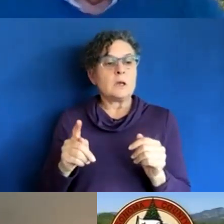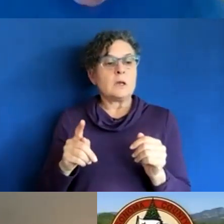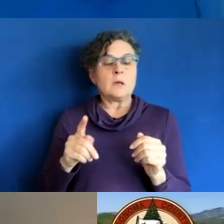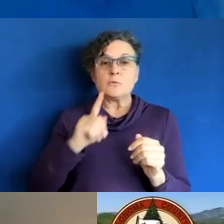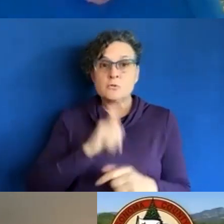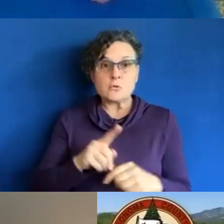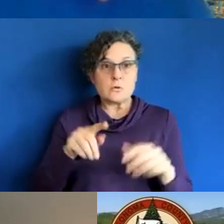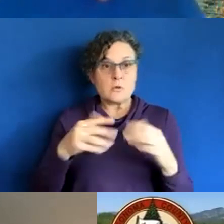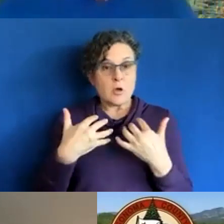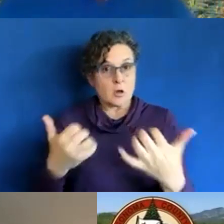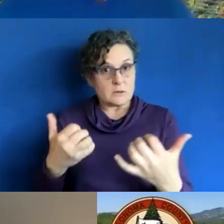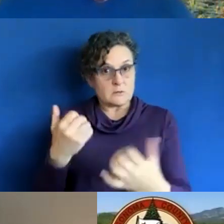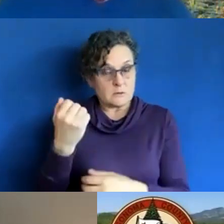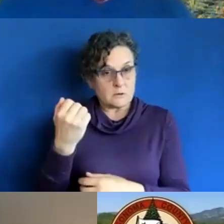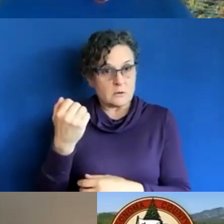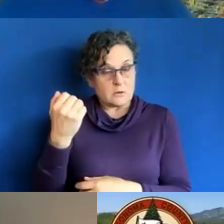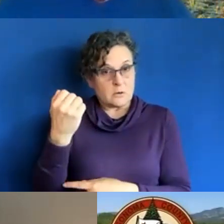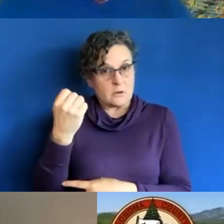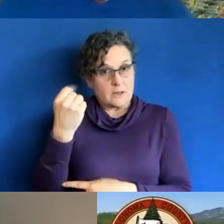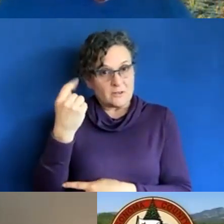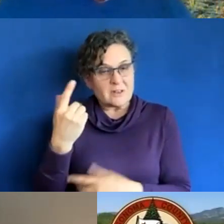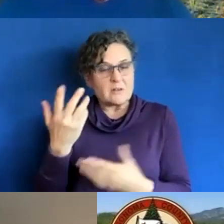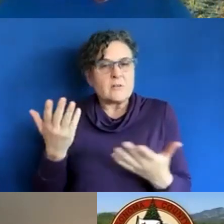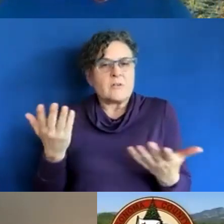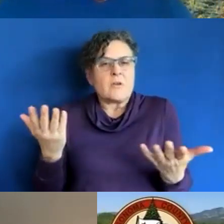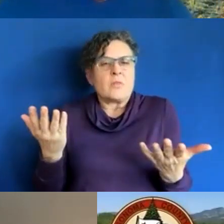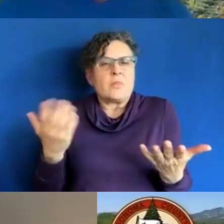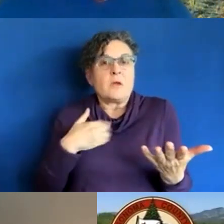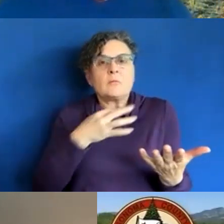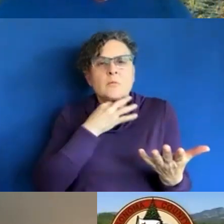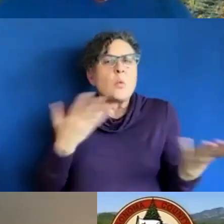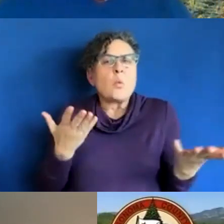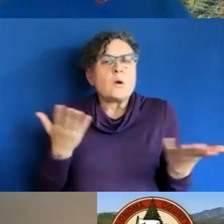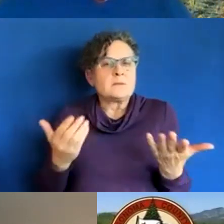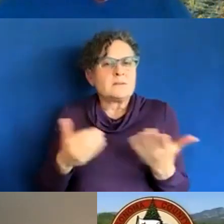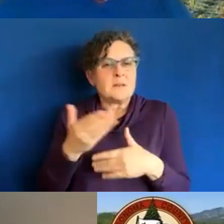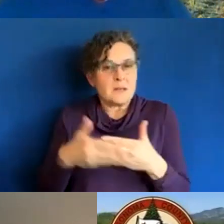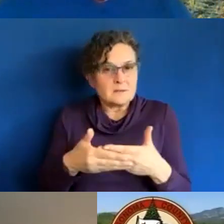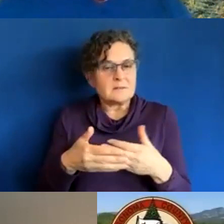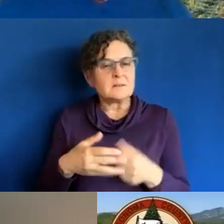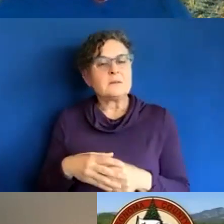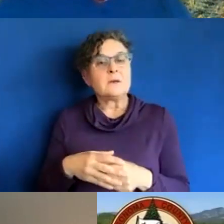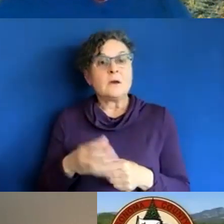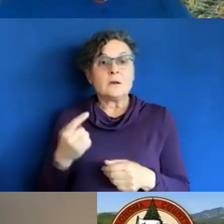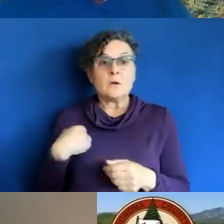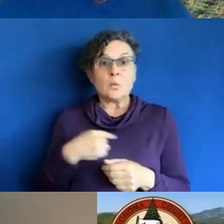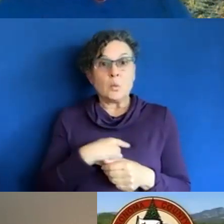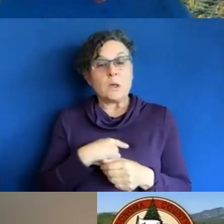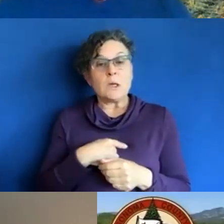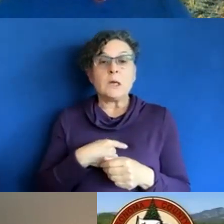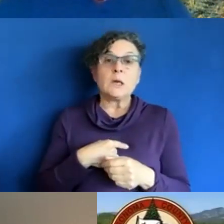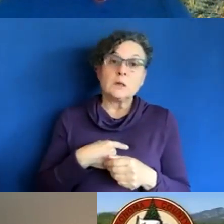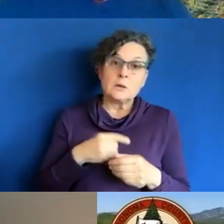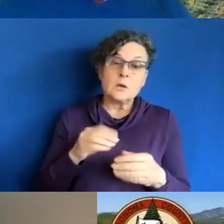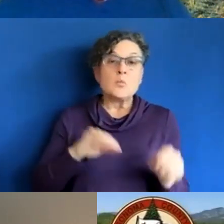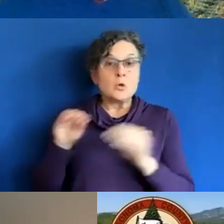audience is realizing is the biggest question is what's next? What do we have? If we can house people in a trailer for a